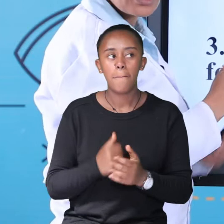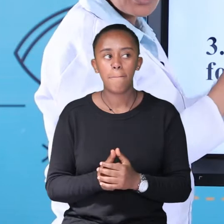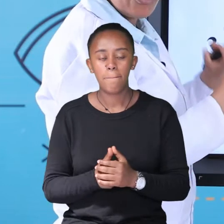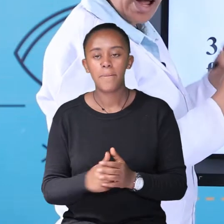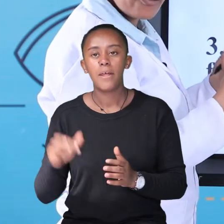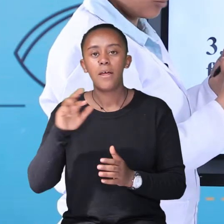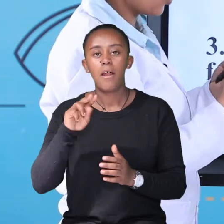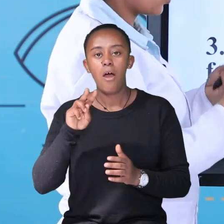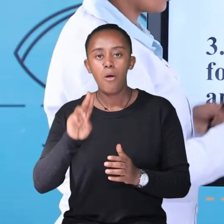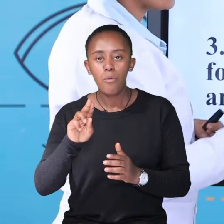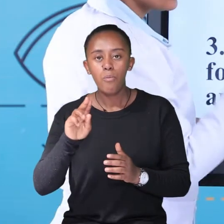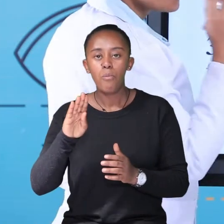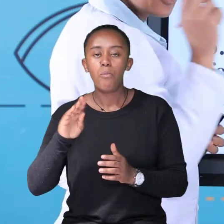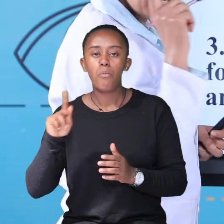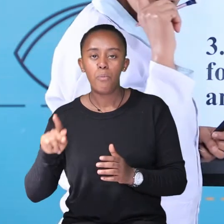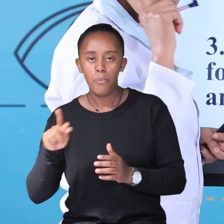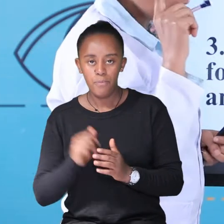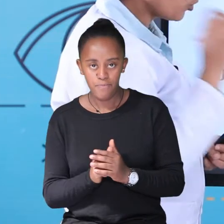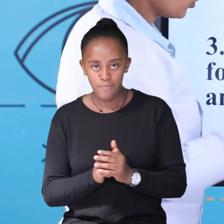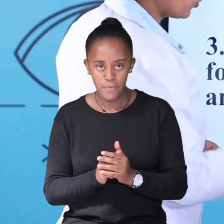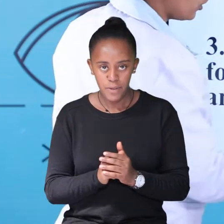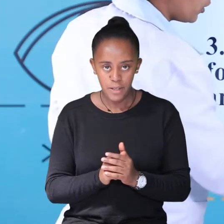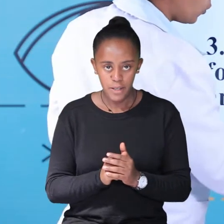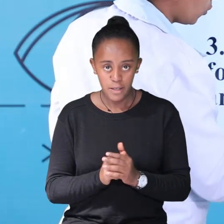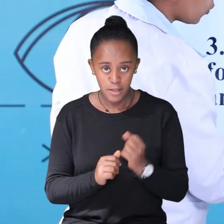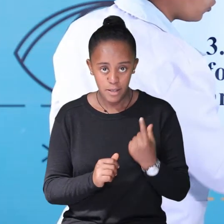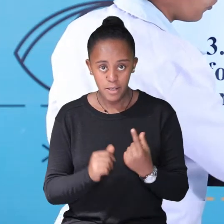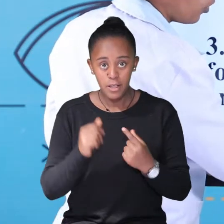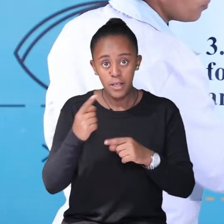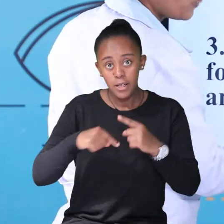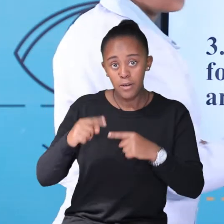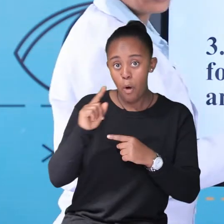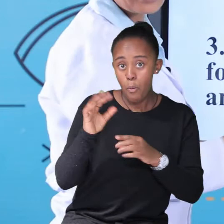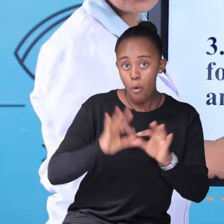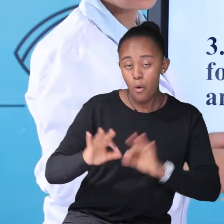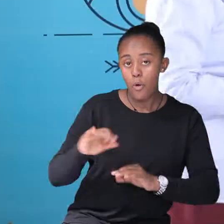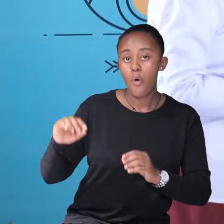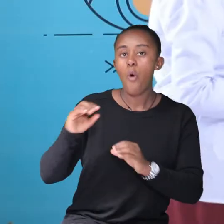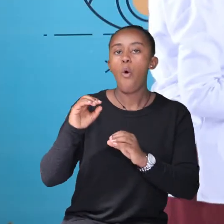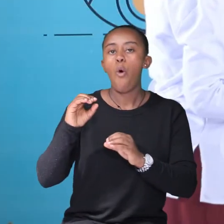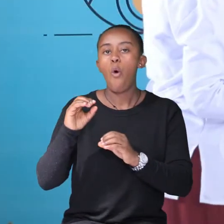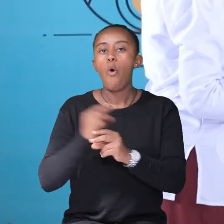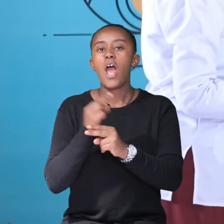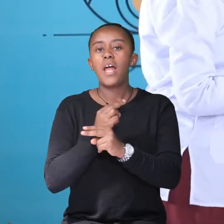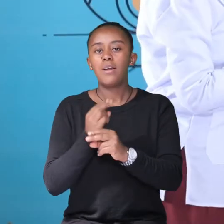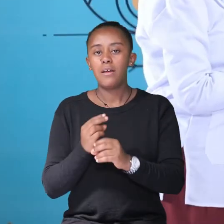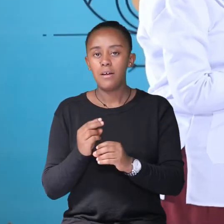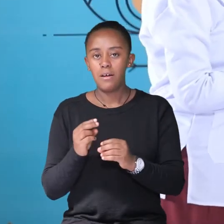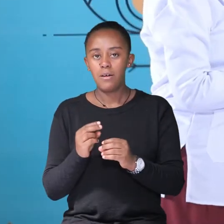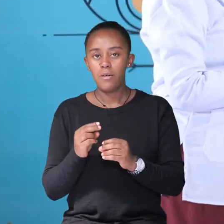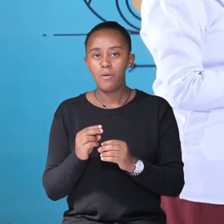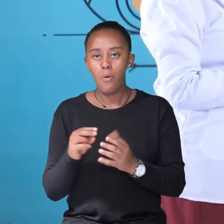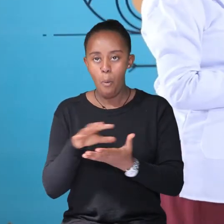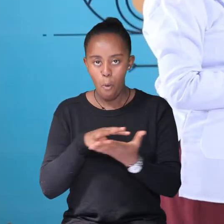biphosphate, 5 molecules. The remaining 1 molecule is used to form organic compounds. There are